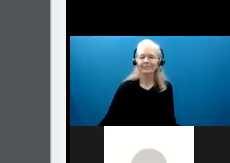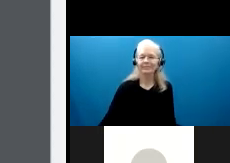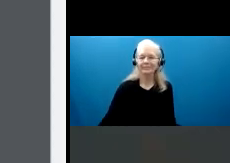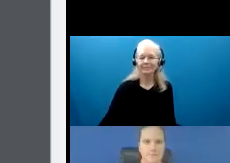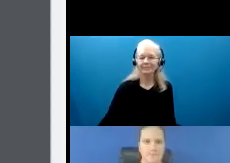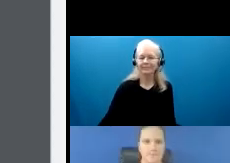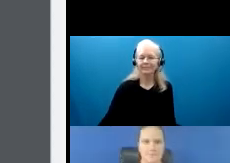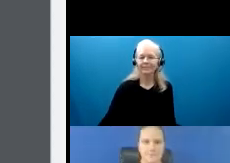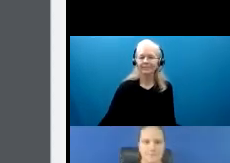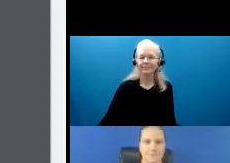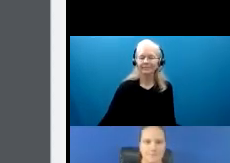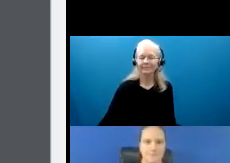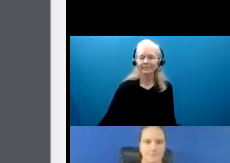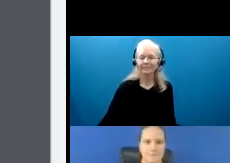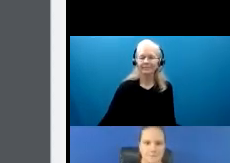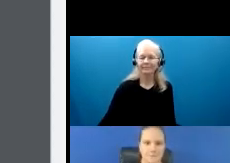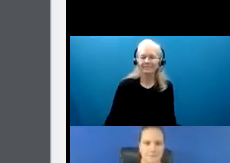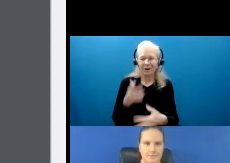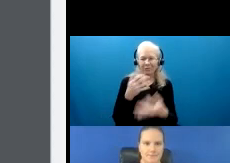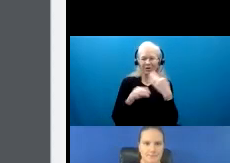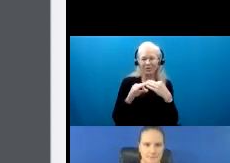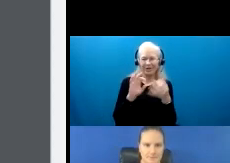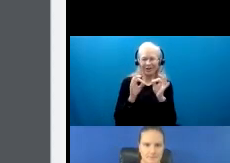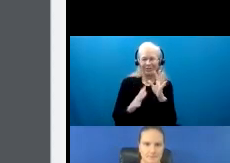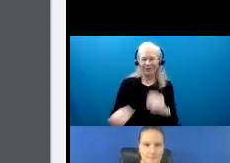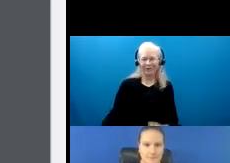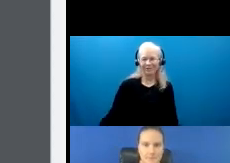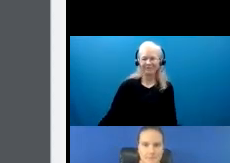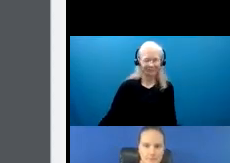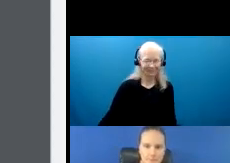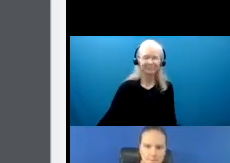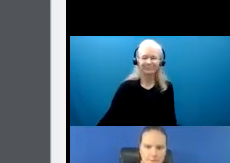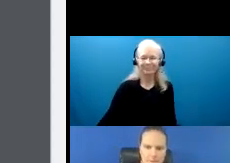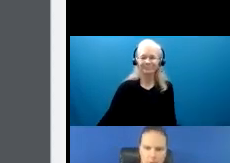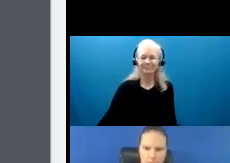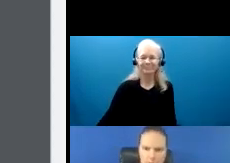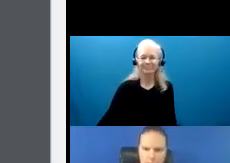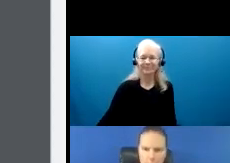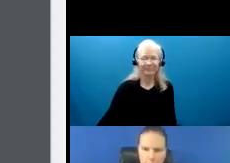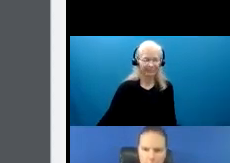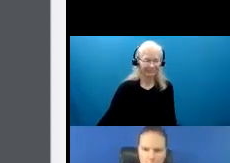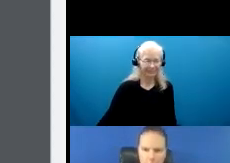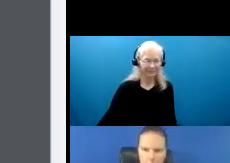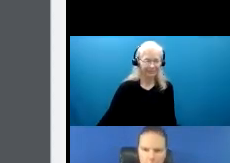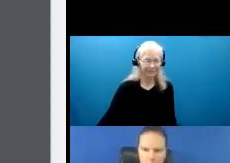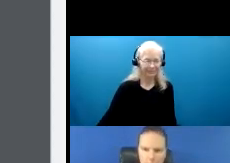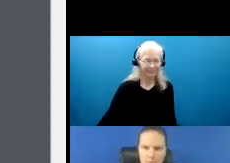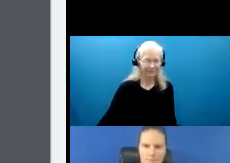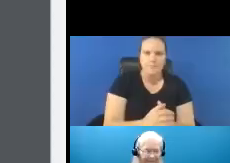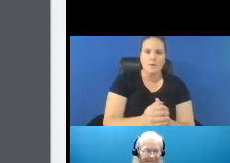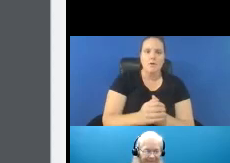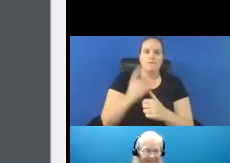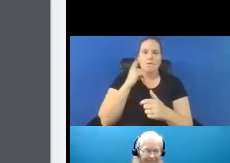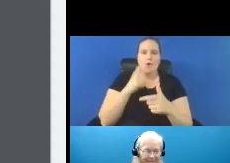but I don't think, given how real estate finance works today and delivering large projects, I mean,